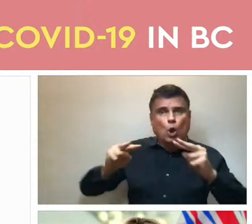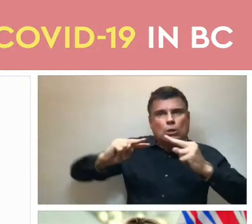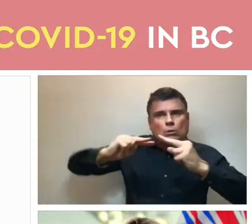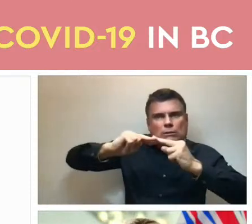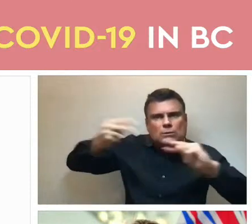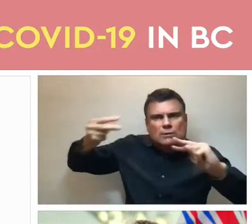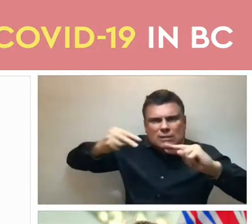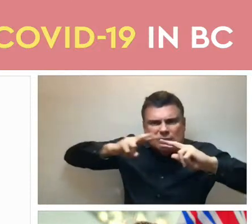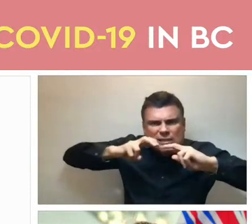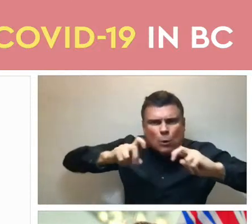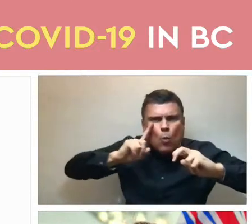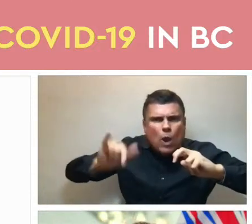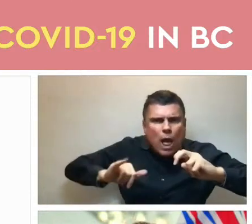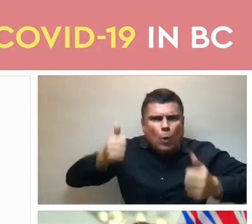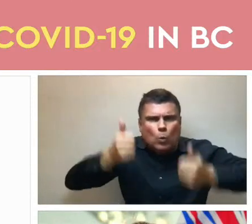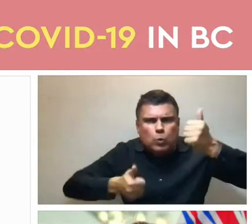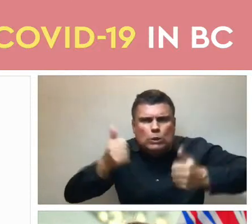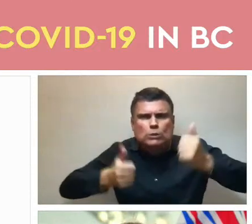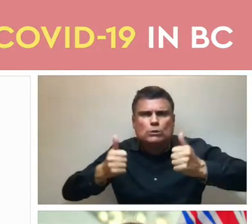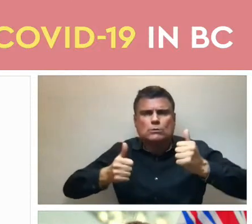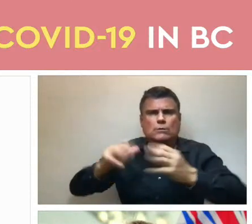to take to try and control this,